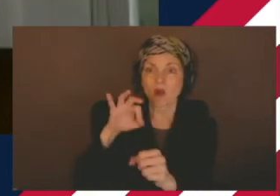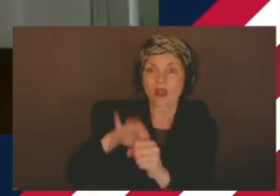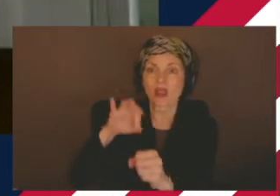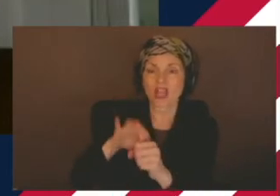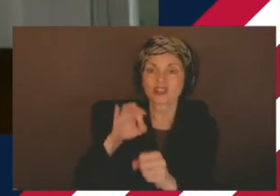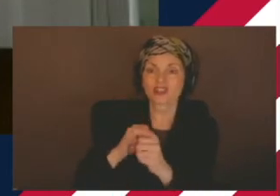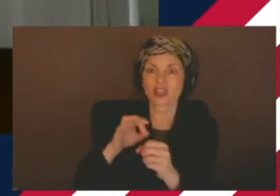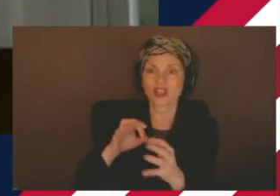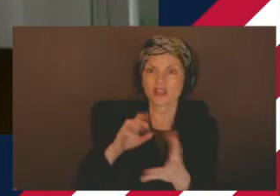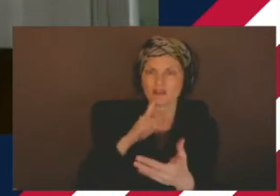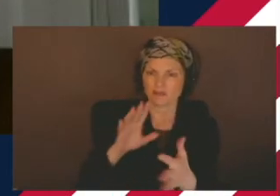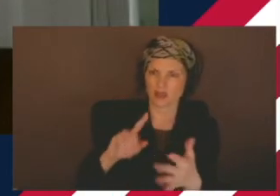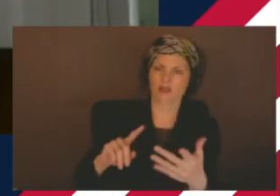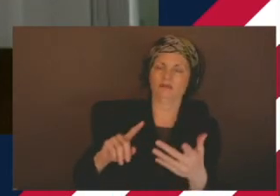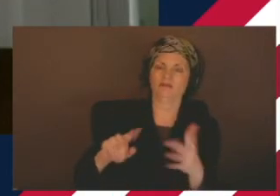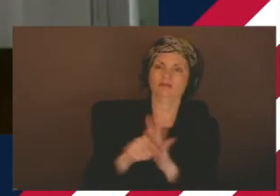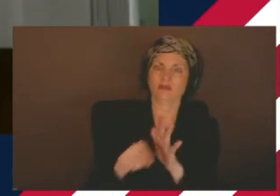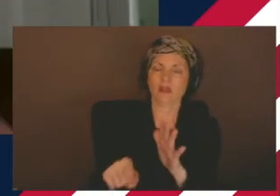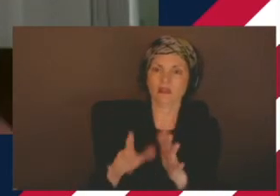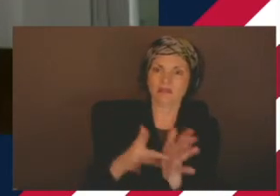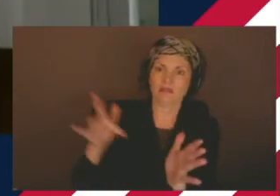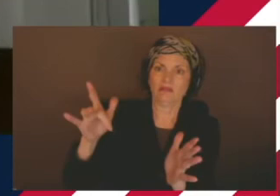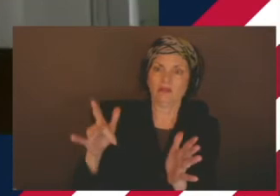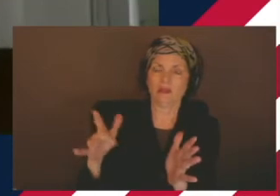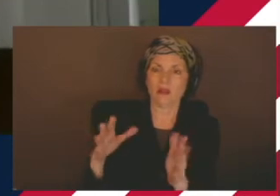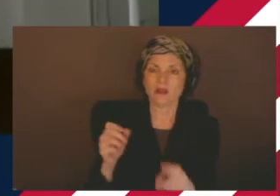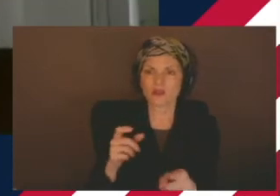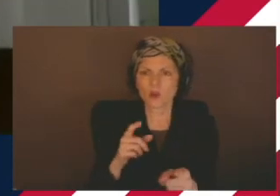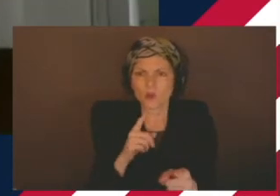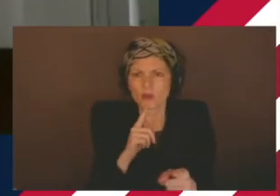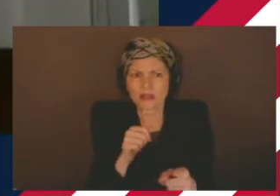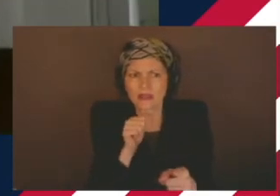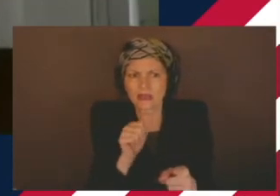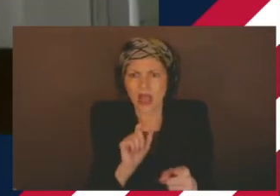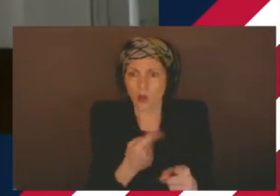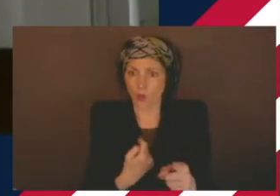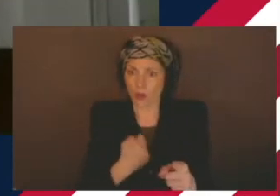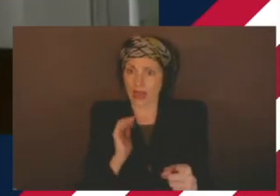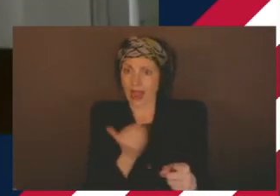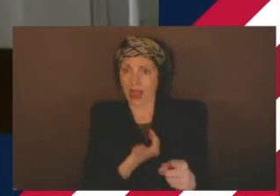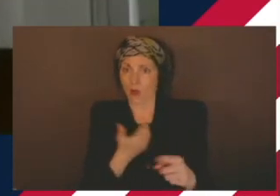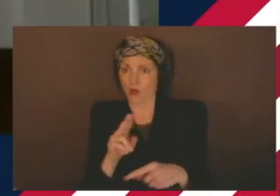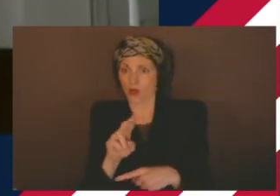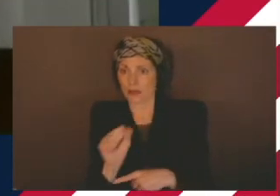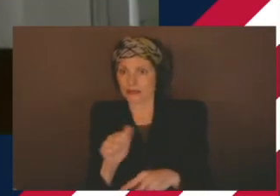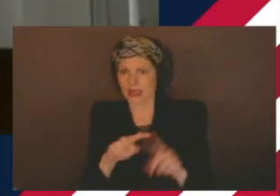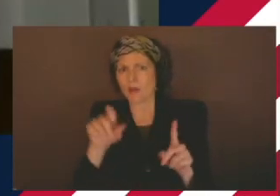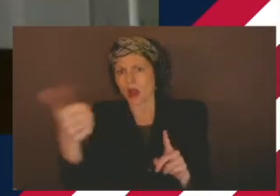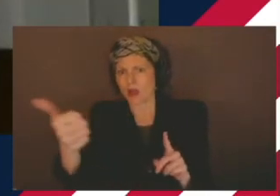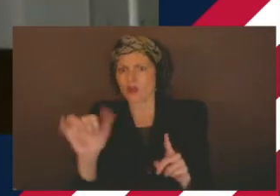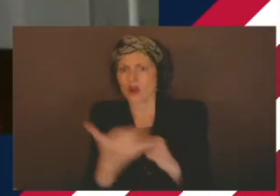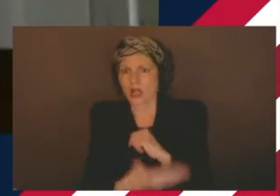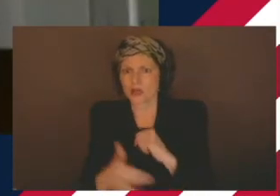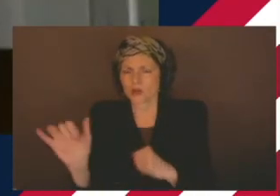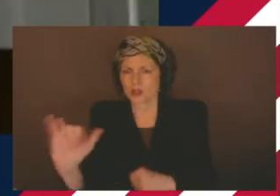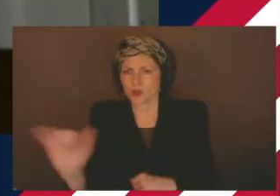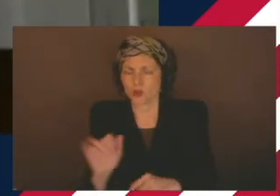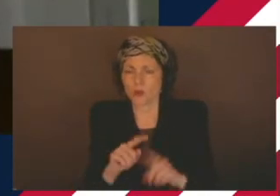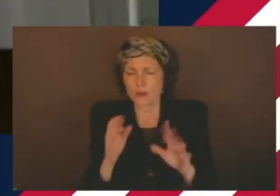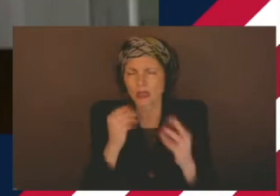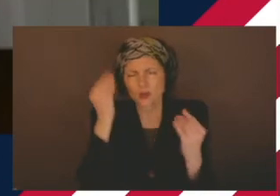in Europe among our closest allies. So when you think about the technology piece, how would you advise a